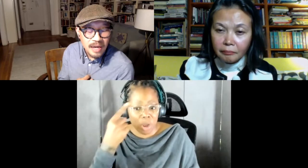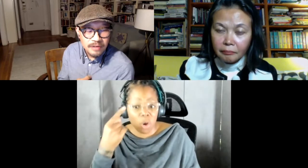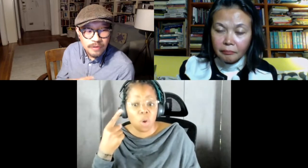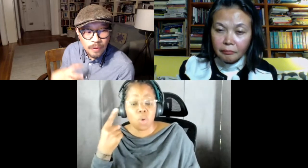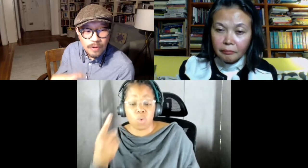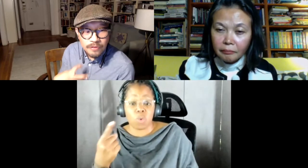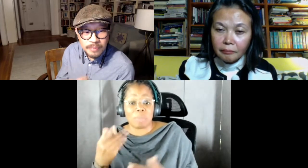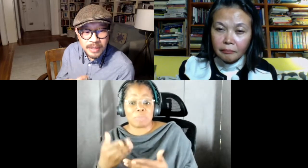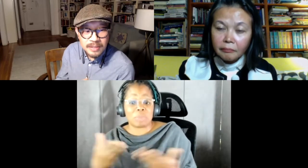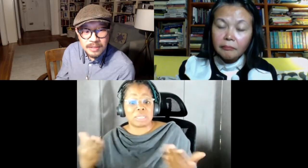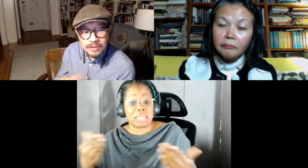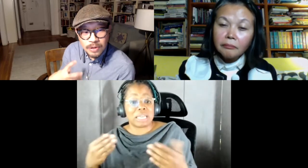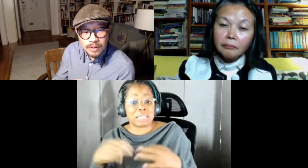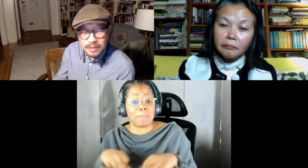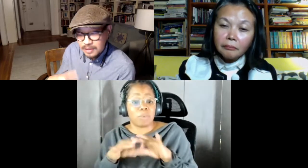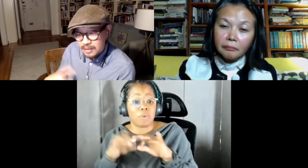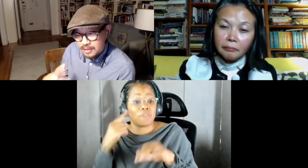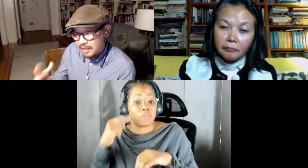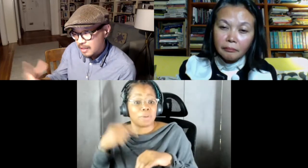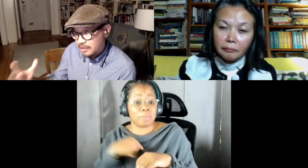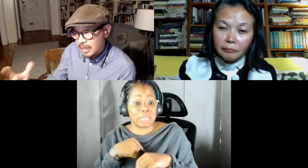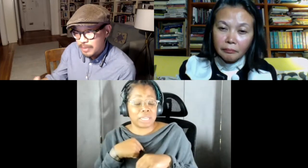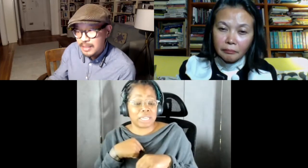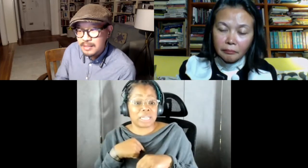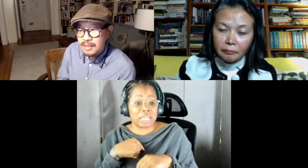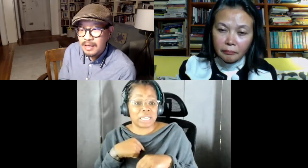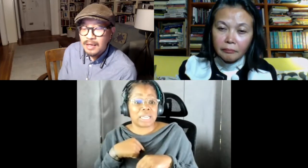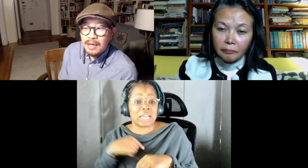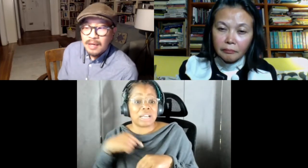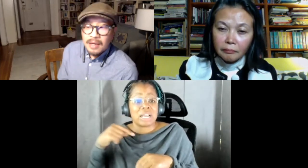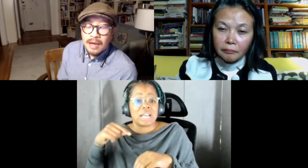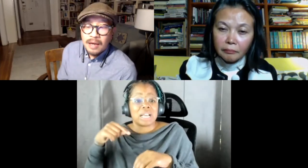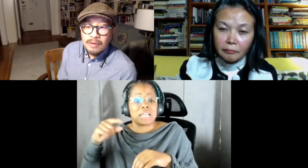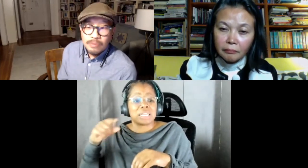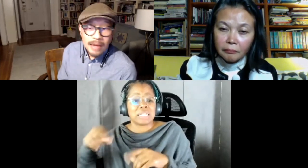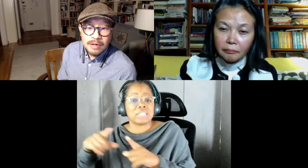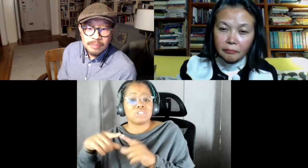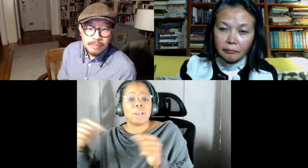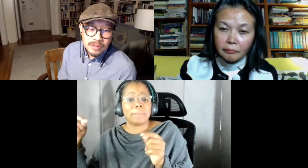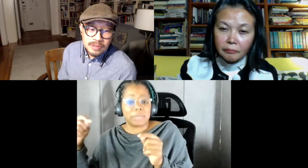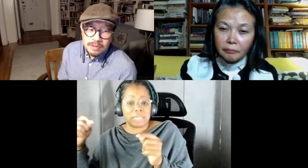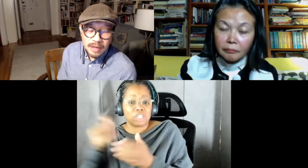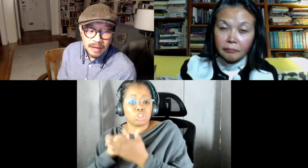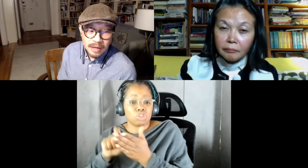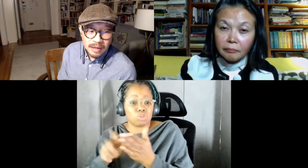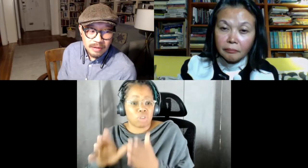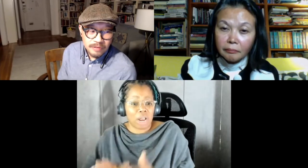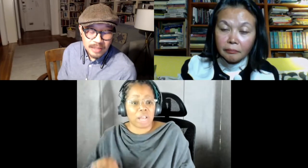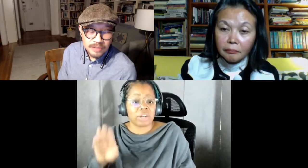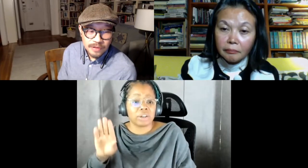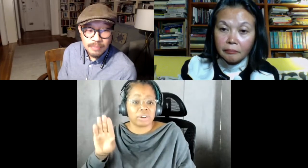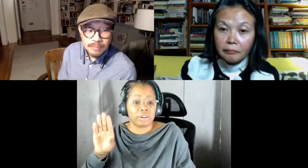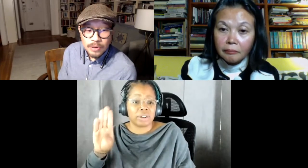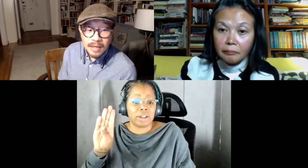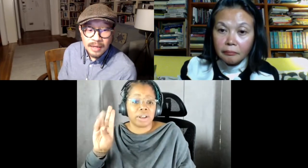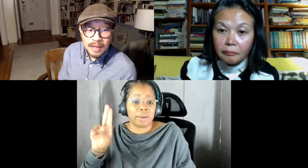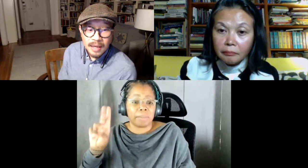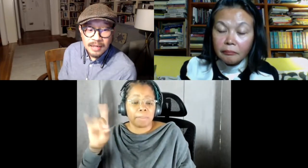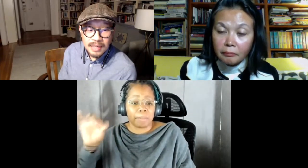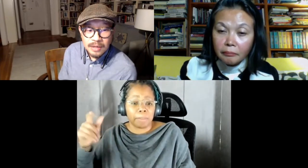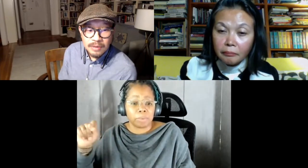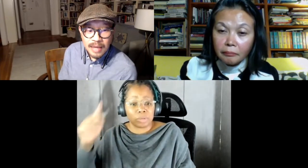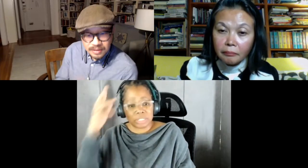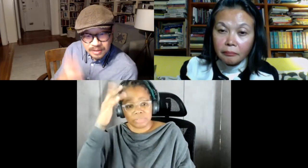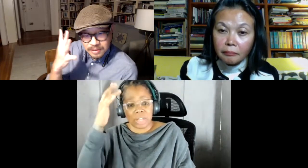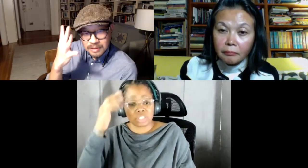is kind of core for me is this Japanese writer and Buddhist philosopher named Dogen,